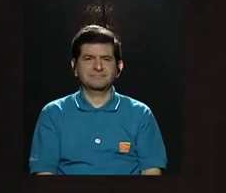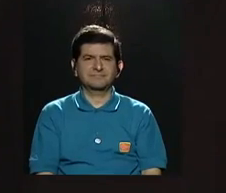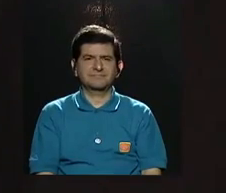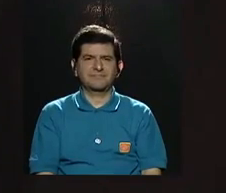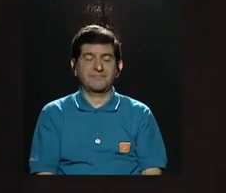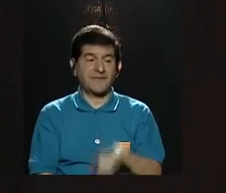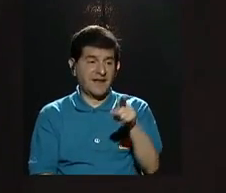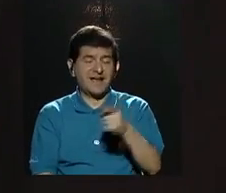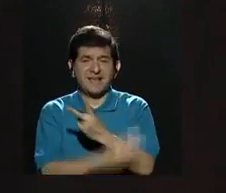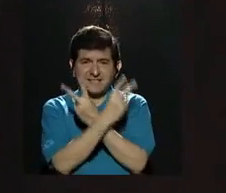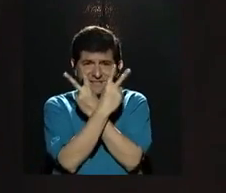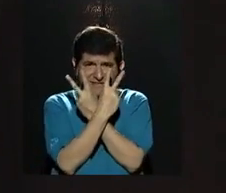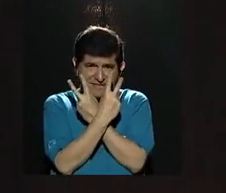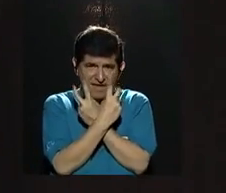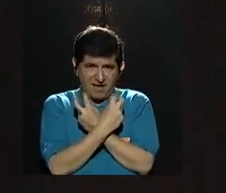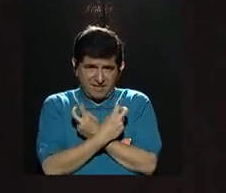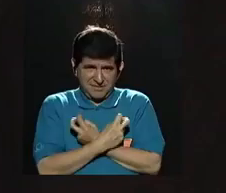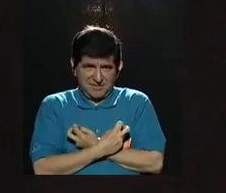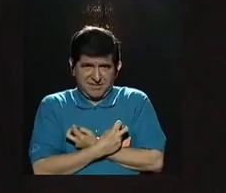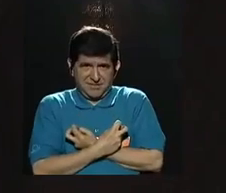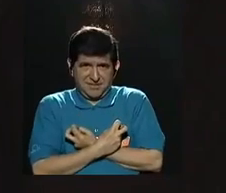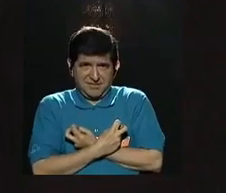toxicity